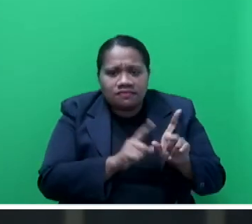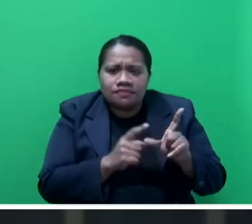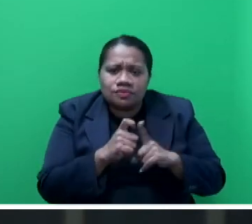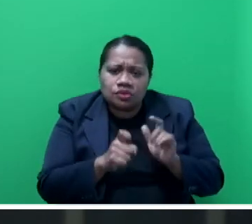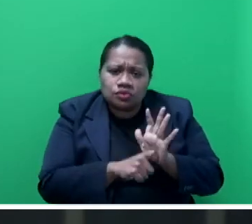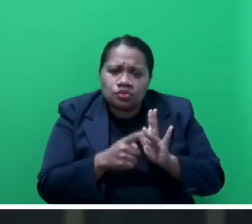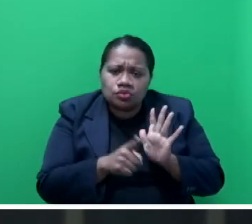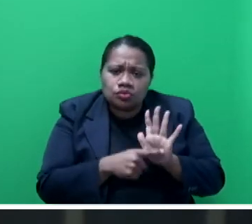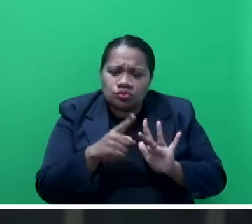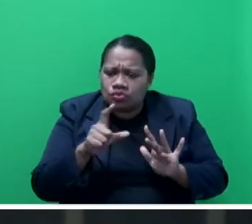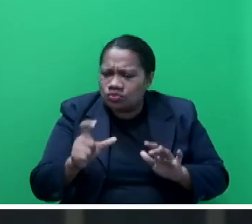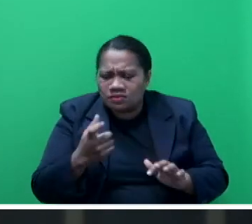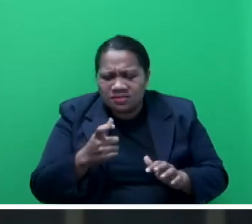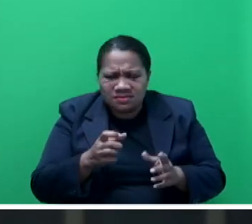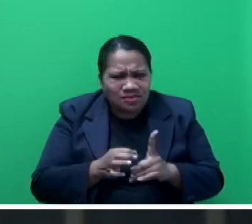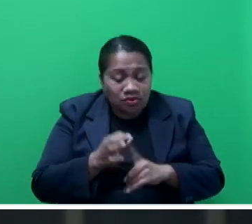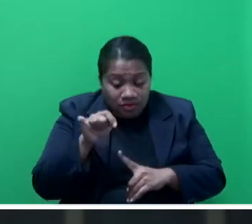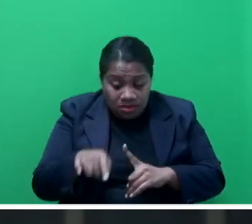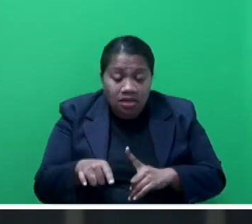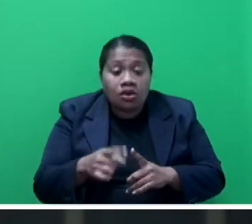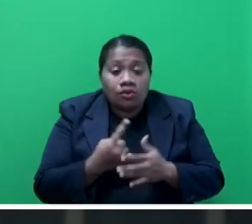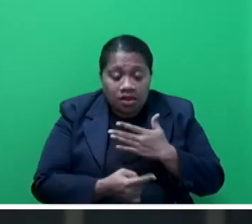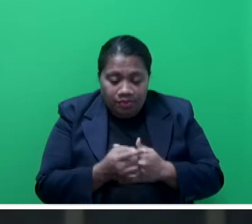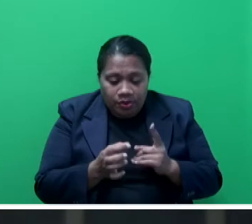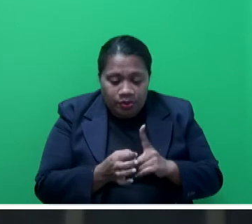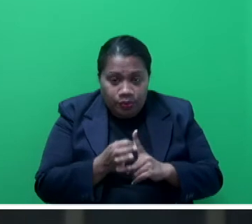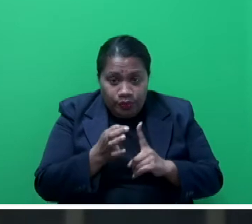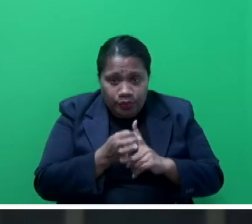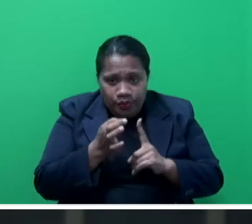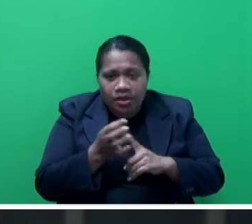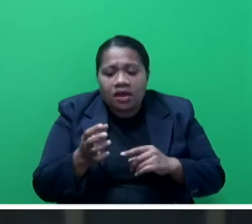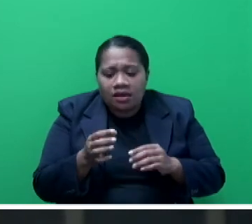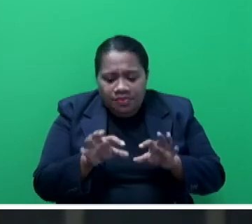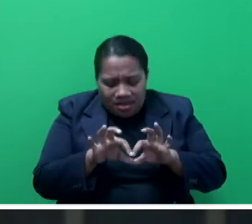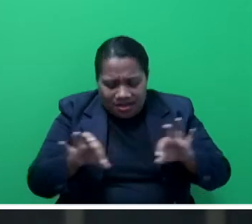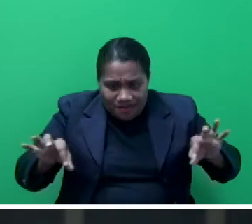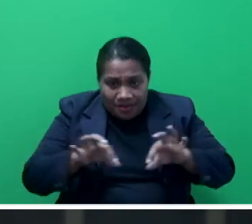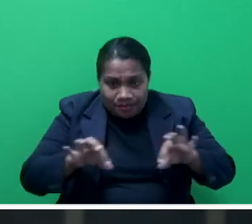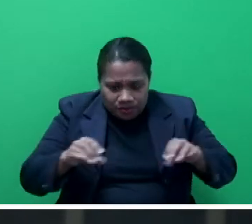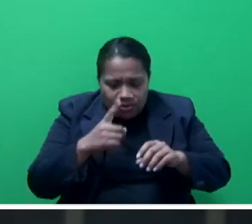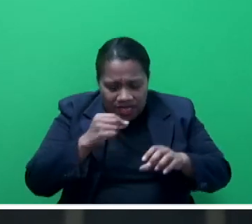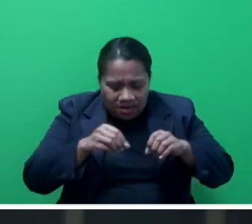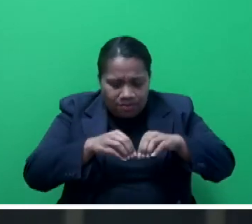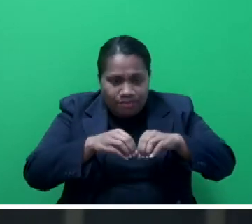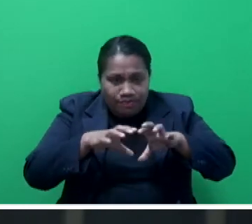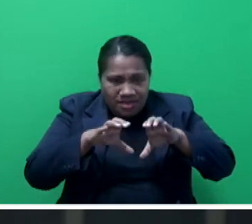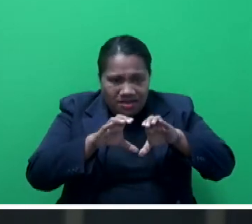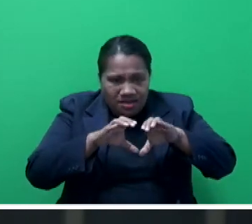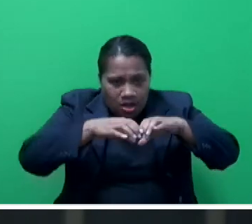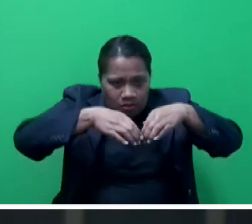which consists of the upgrading of existing mains by replacing the existing pipe with a larger pipe that can deliver a greater flow and